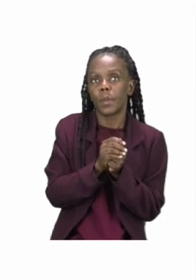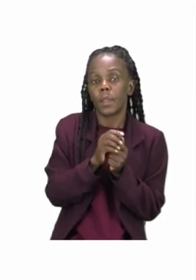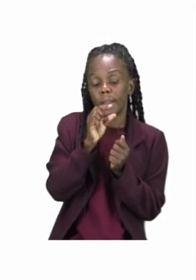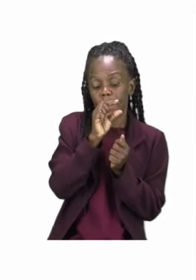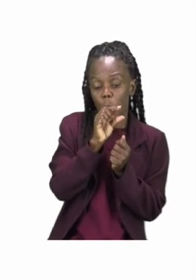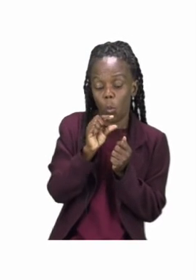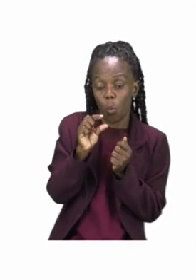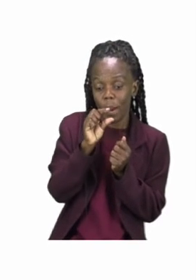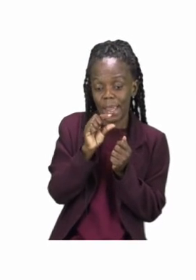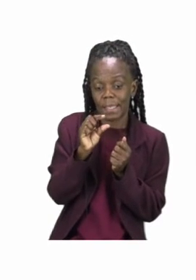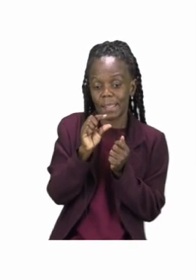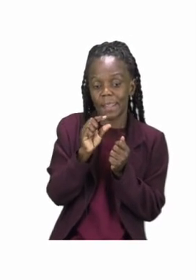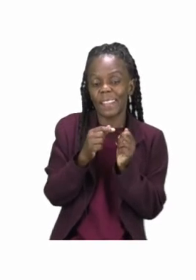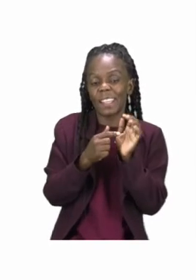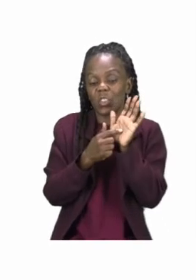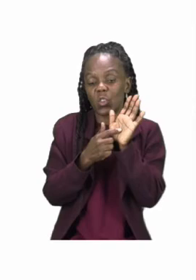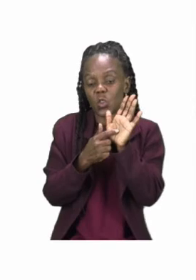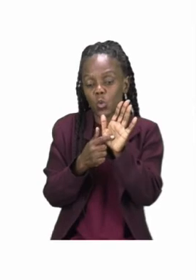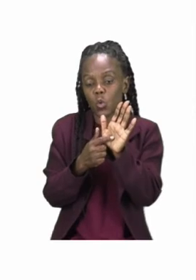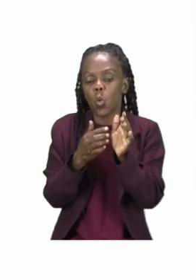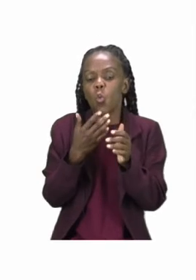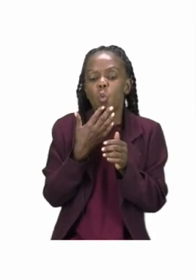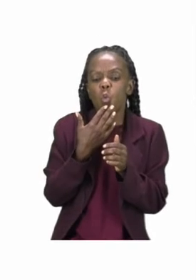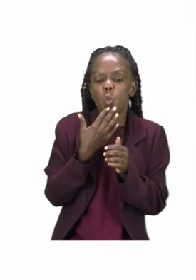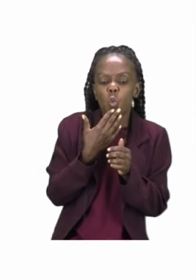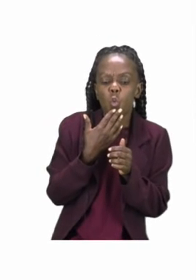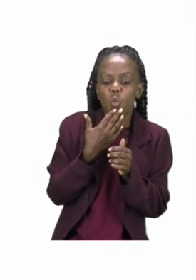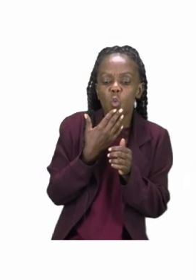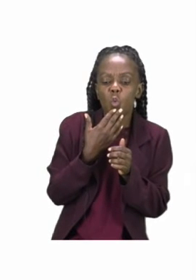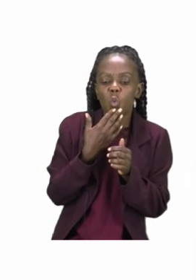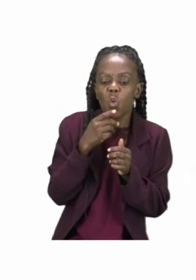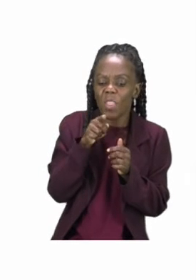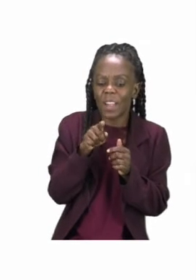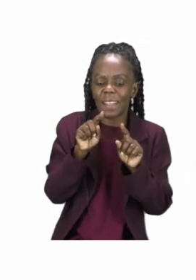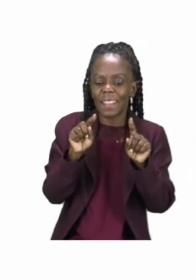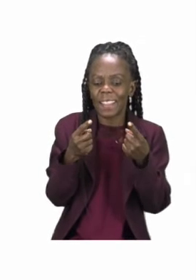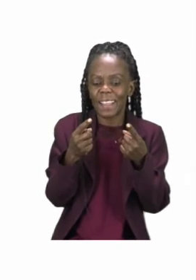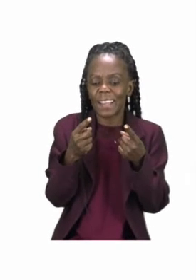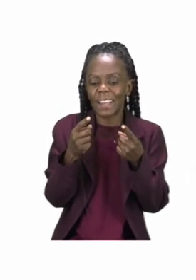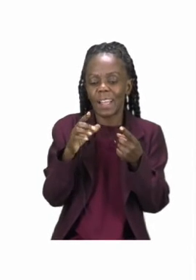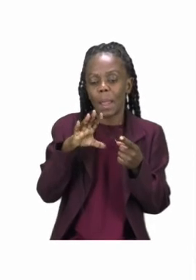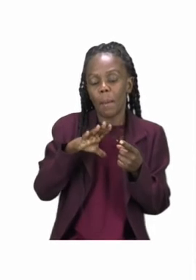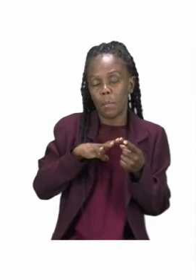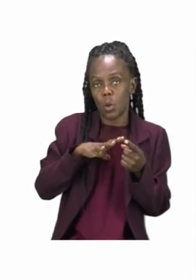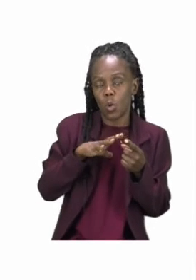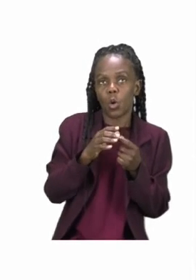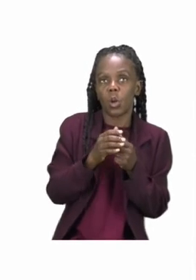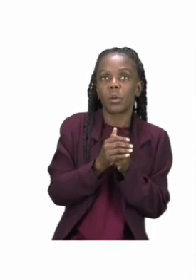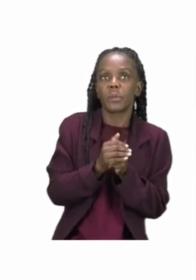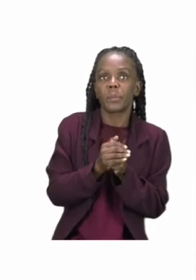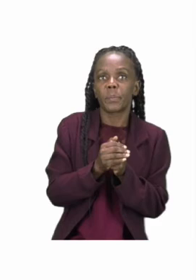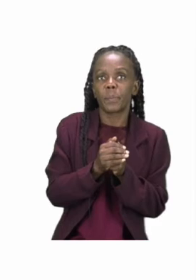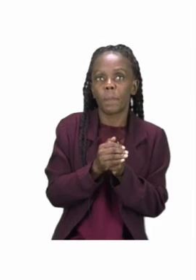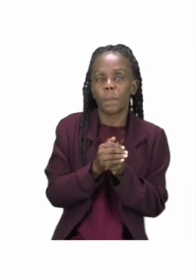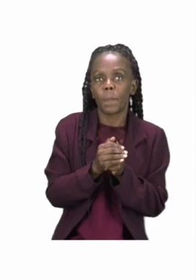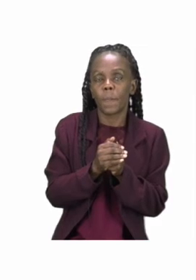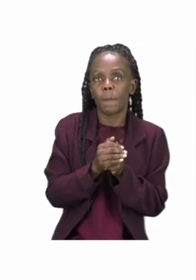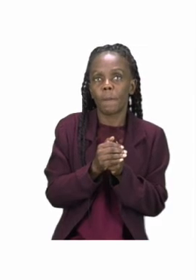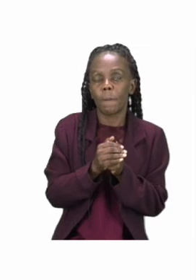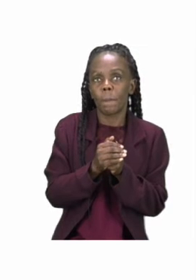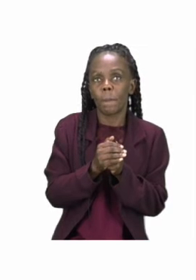happy and you know it, clap your hands. If you're happy and you know it, and you really want to show it. If you're happy and you know it, clap your